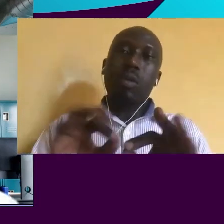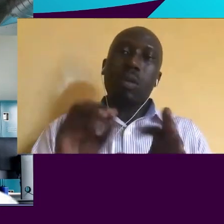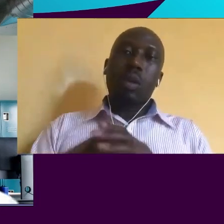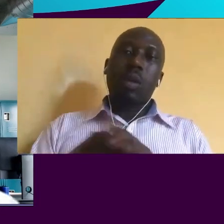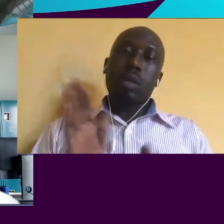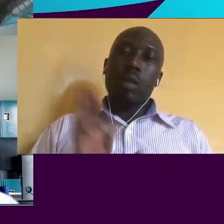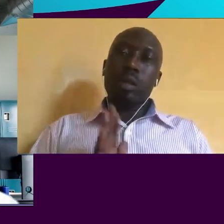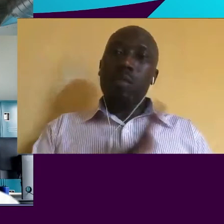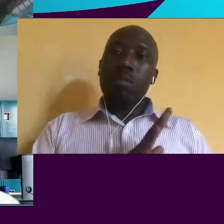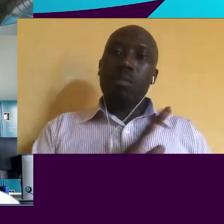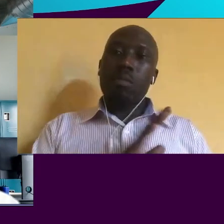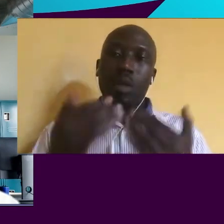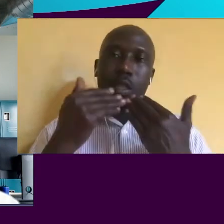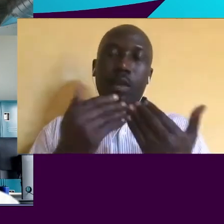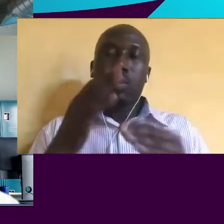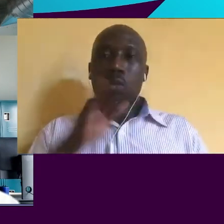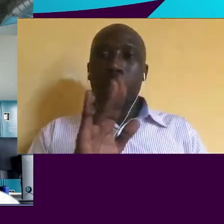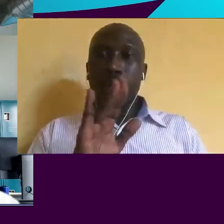very much.